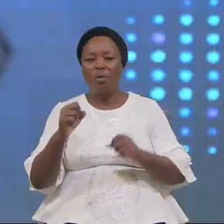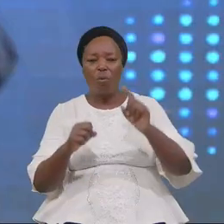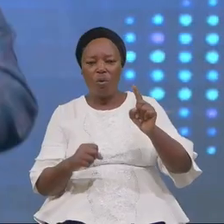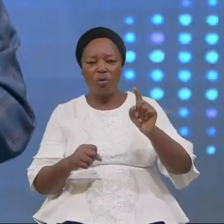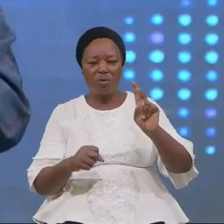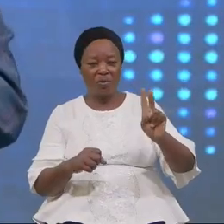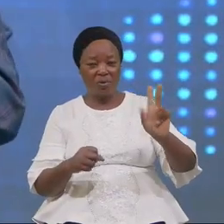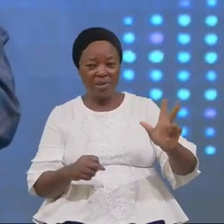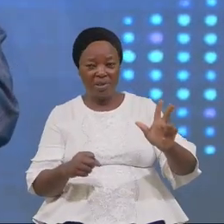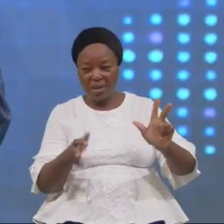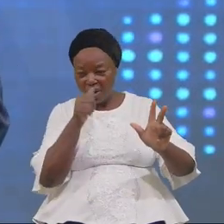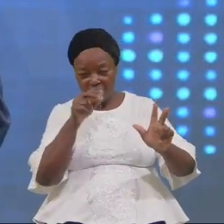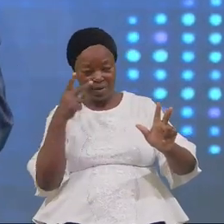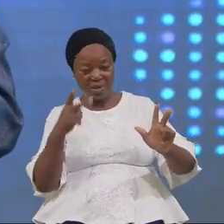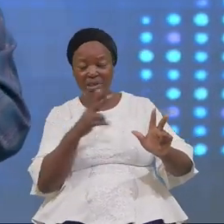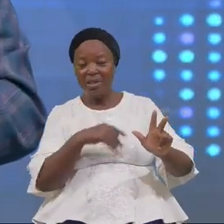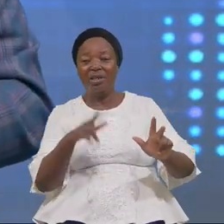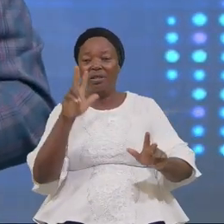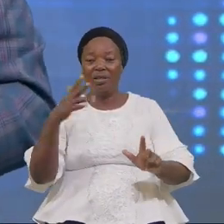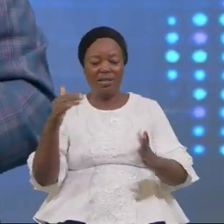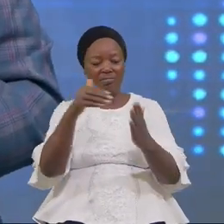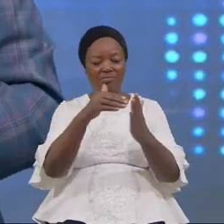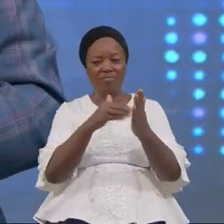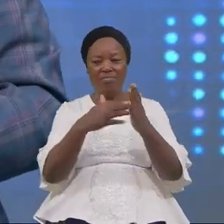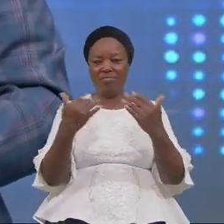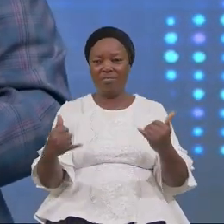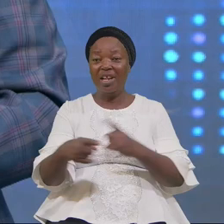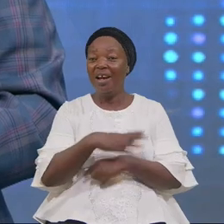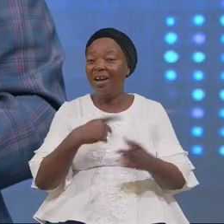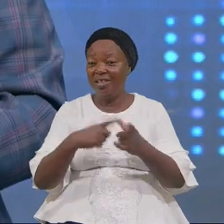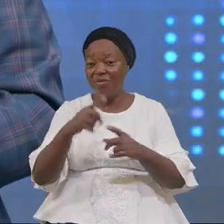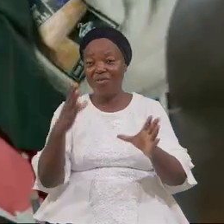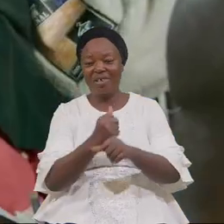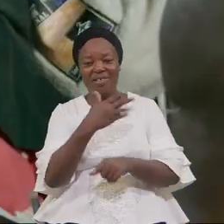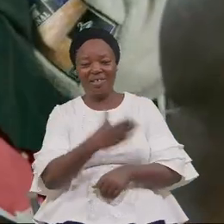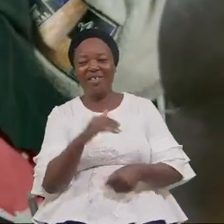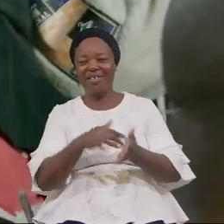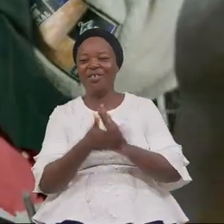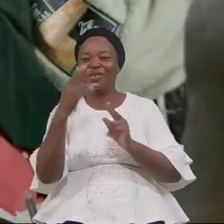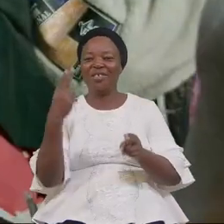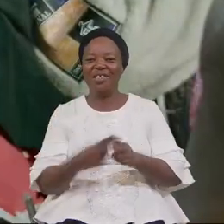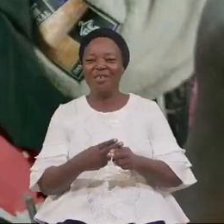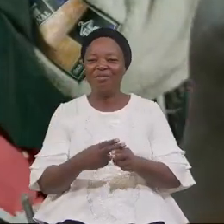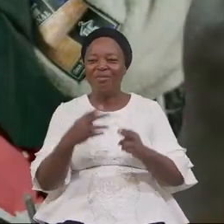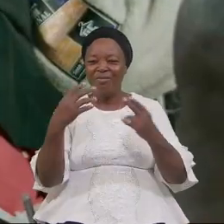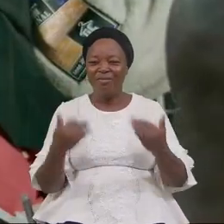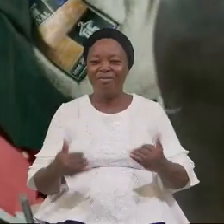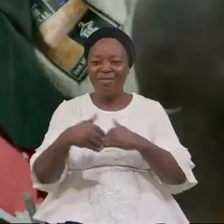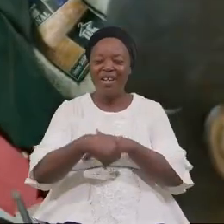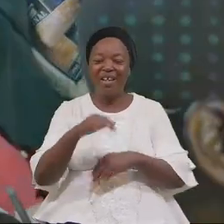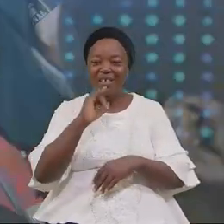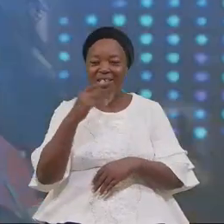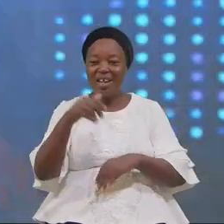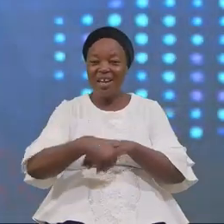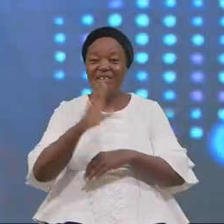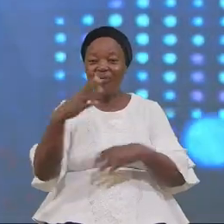I'm looking at 3 things today, and you will get there. Tonight is the night of your